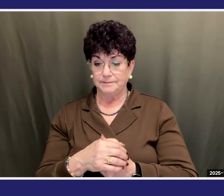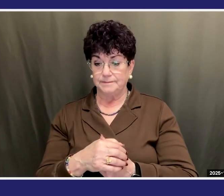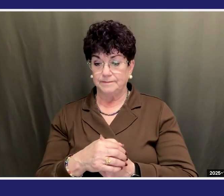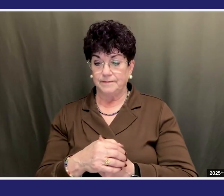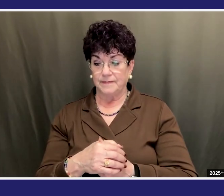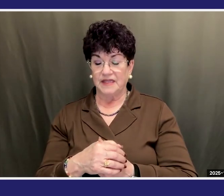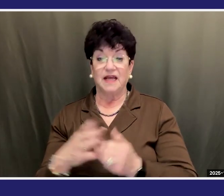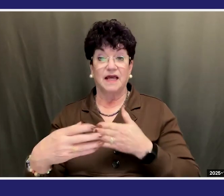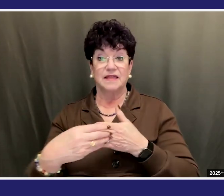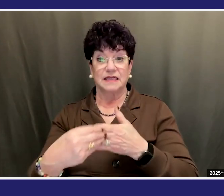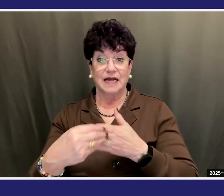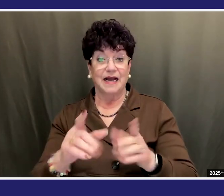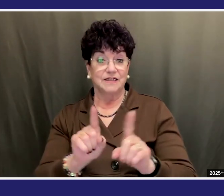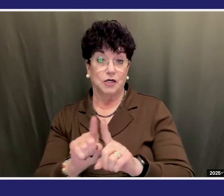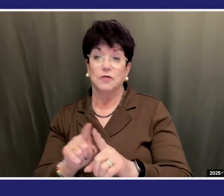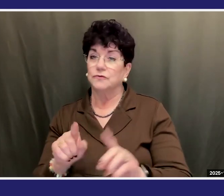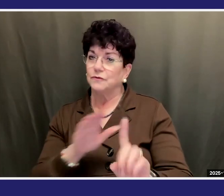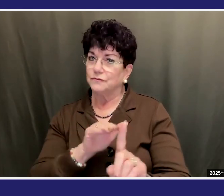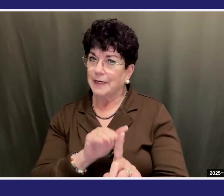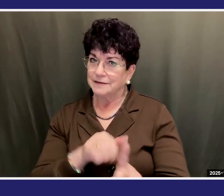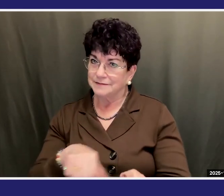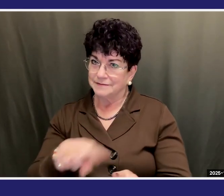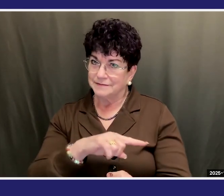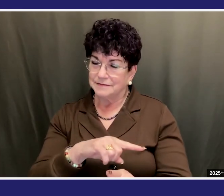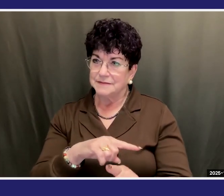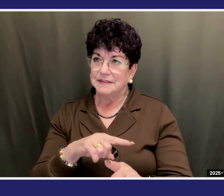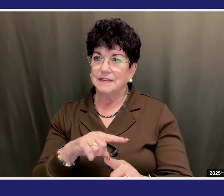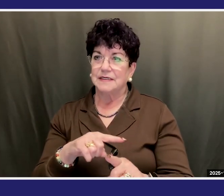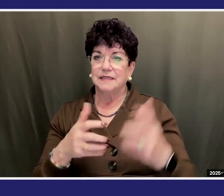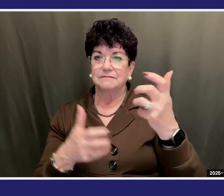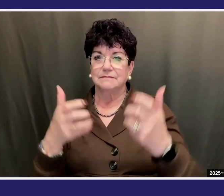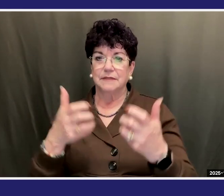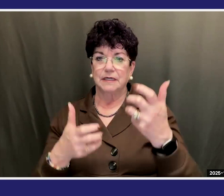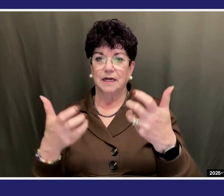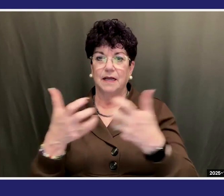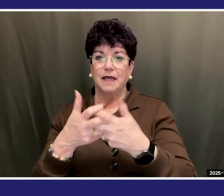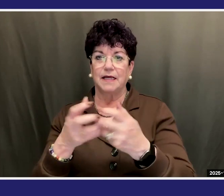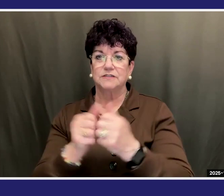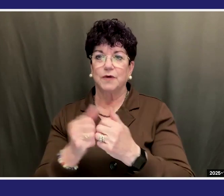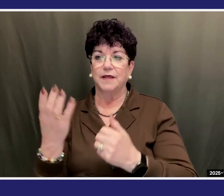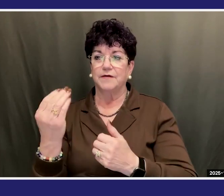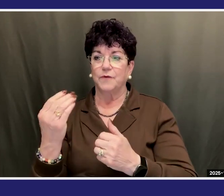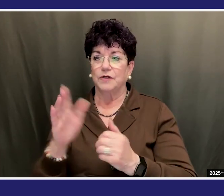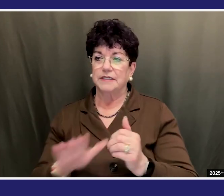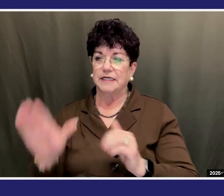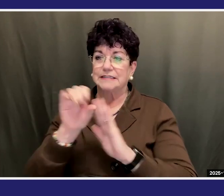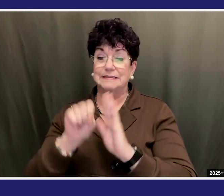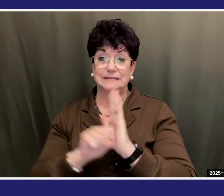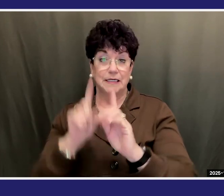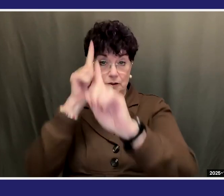So the guide also, just as a reminder, stands in alignment with the 14 statewide behavioral health